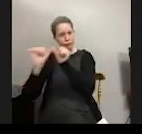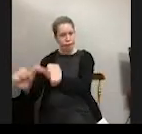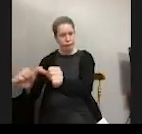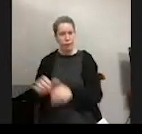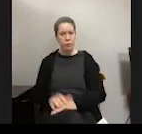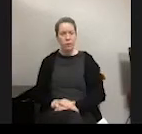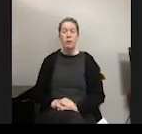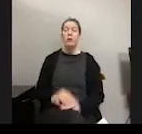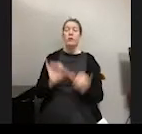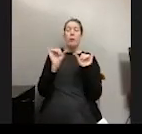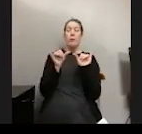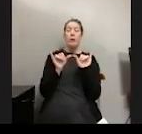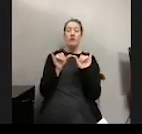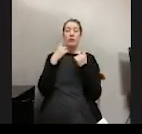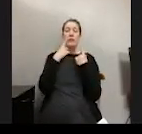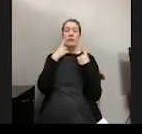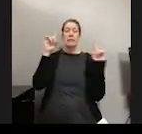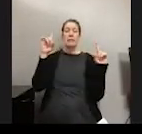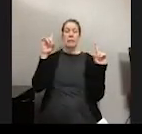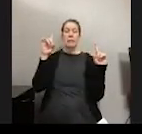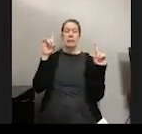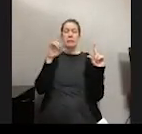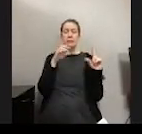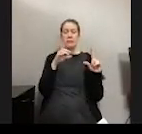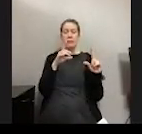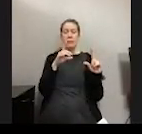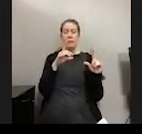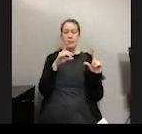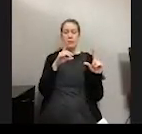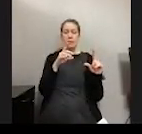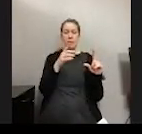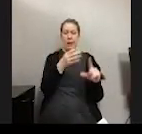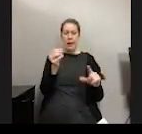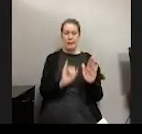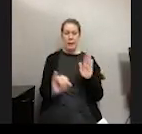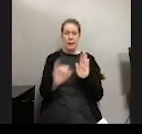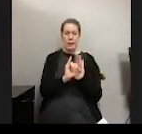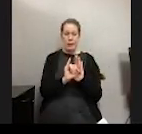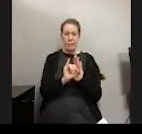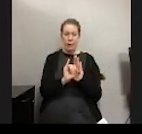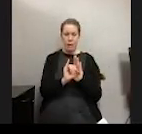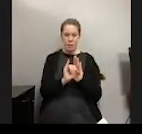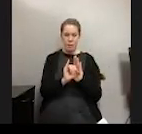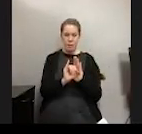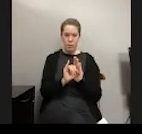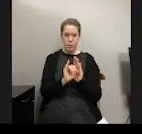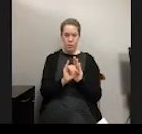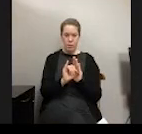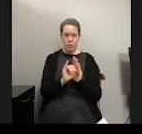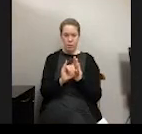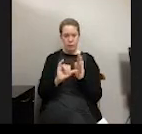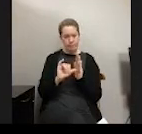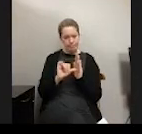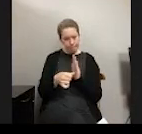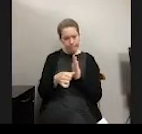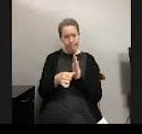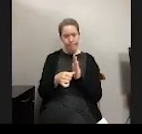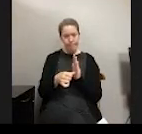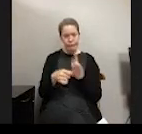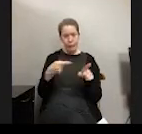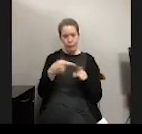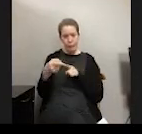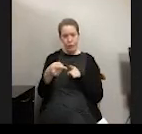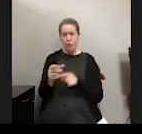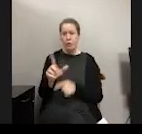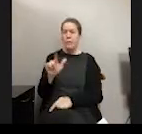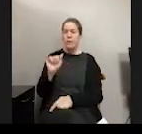success and what that looks like and identifying those key hallmarks in progression, Lisa, what does your personal art practice